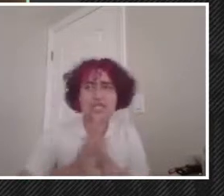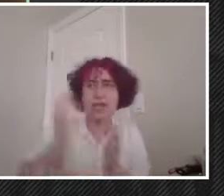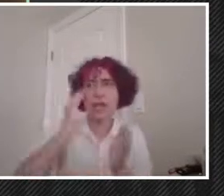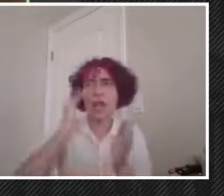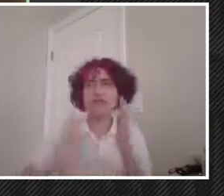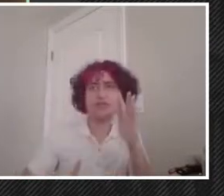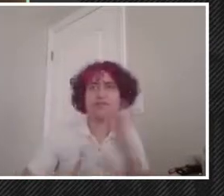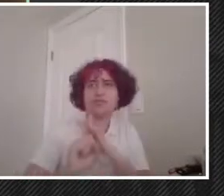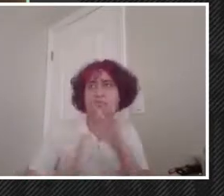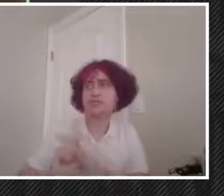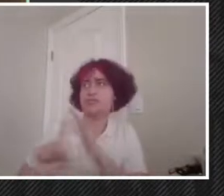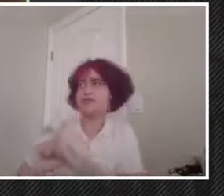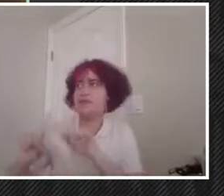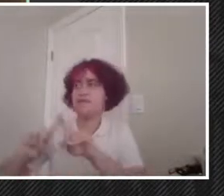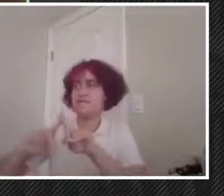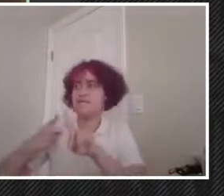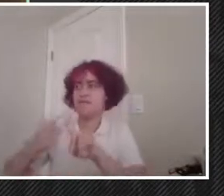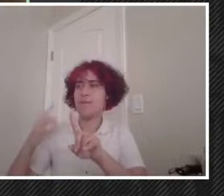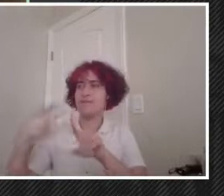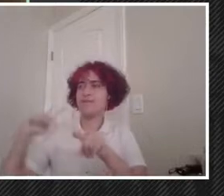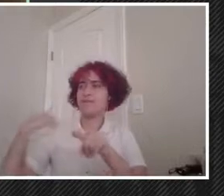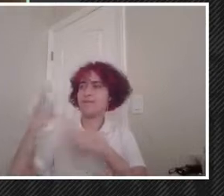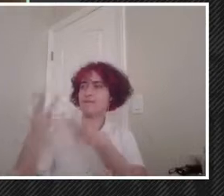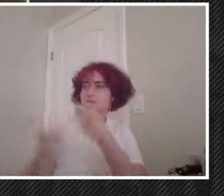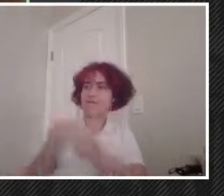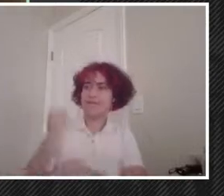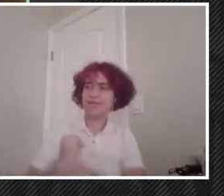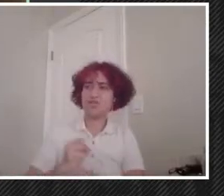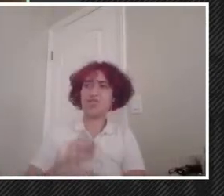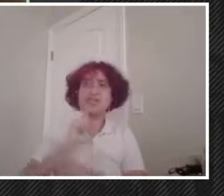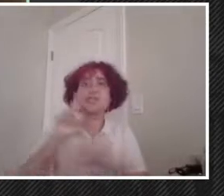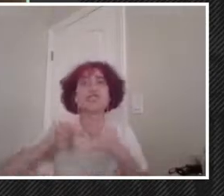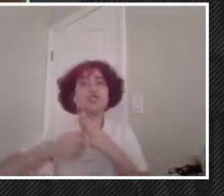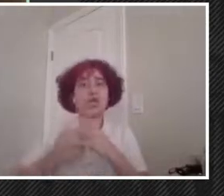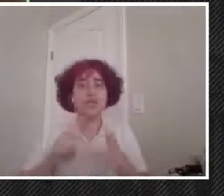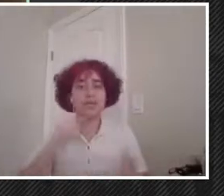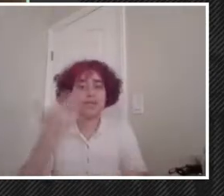past 4 years to build actual solutions, is what we have in front of us.